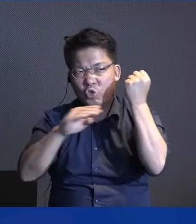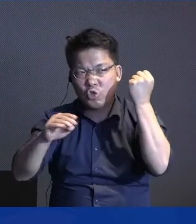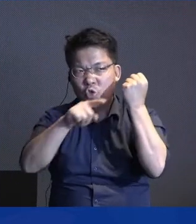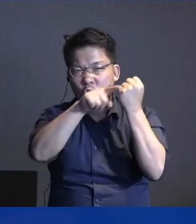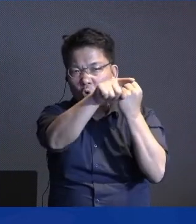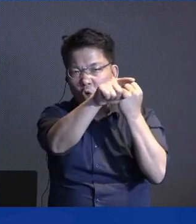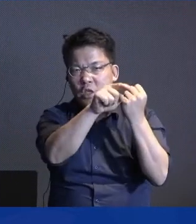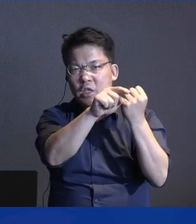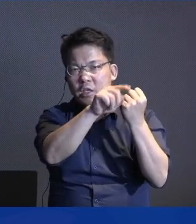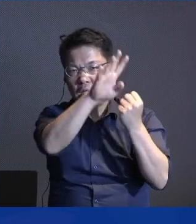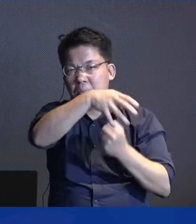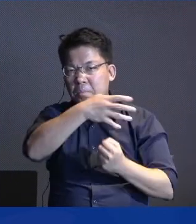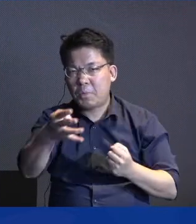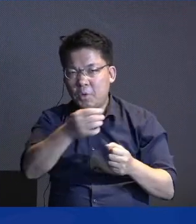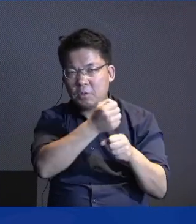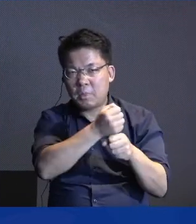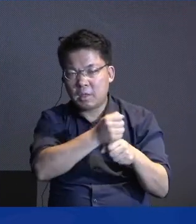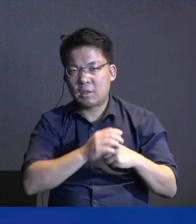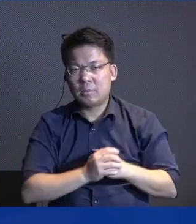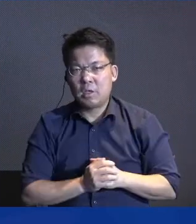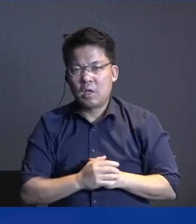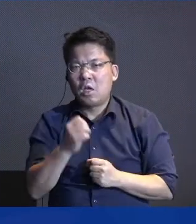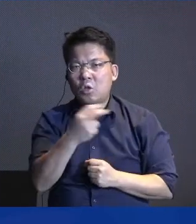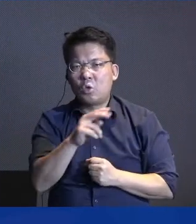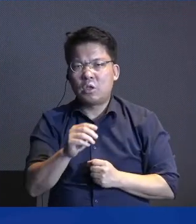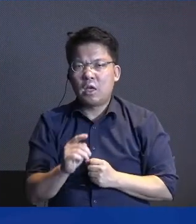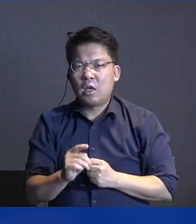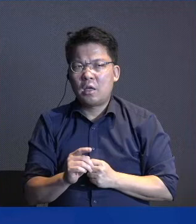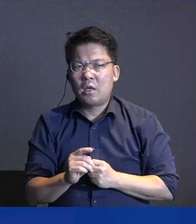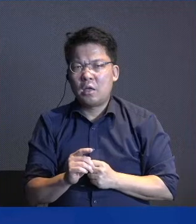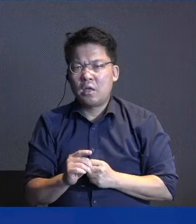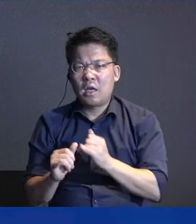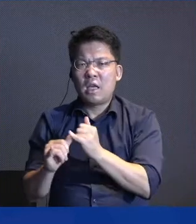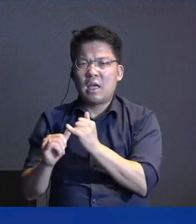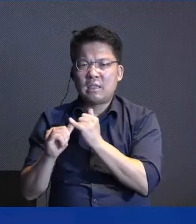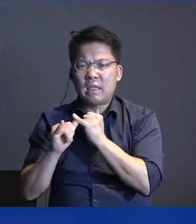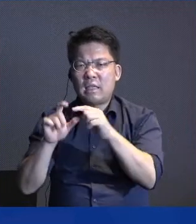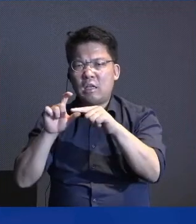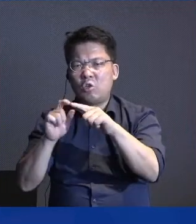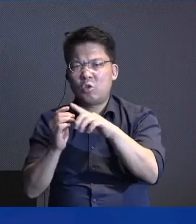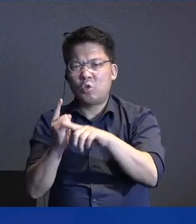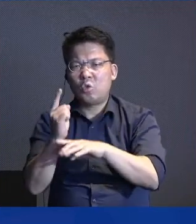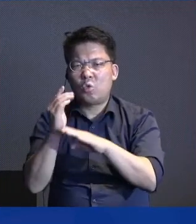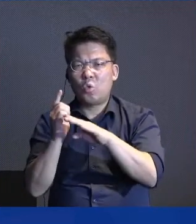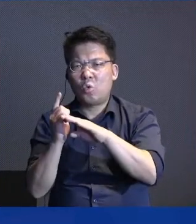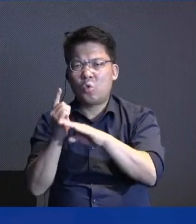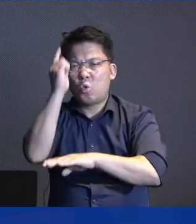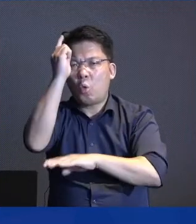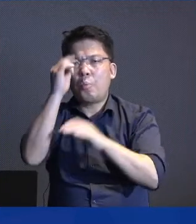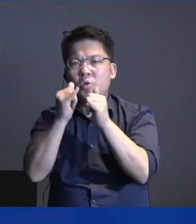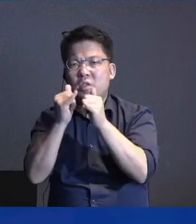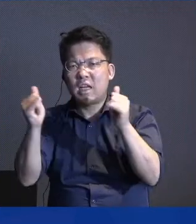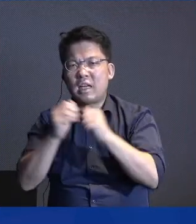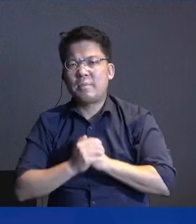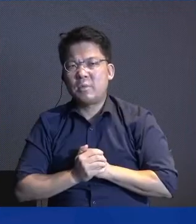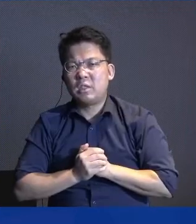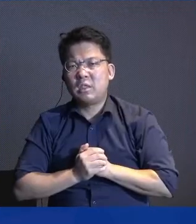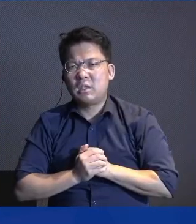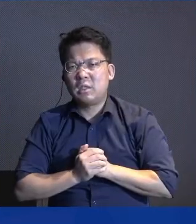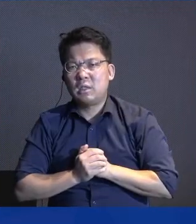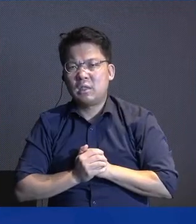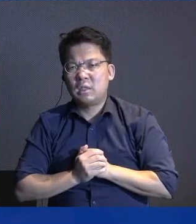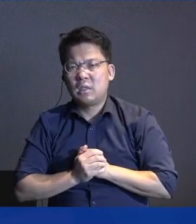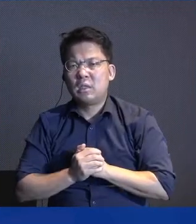and widows. And study sample also show that compared to other age categories, older